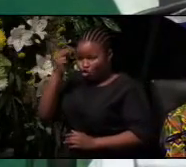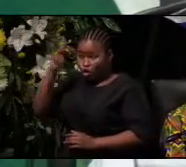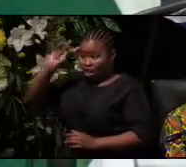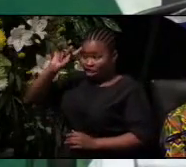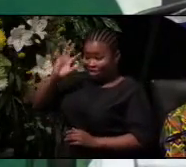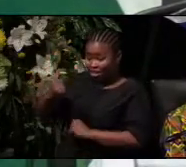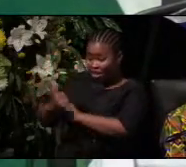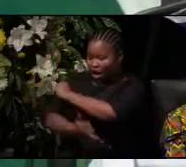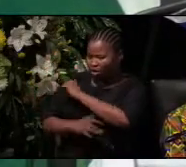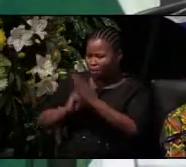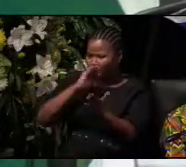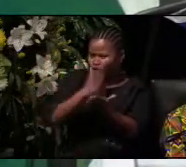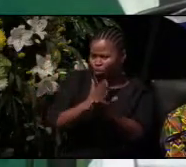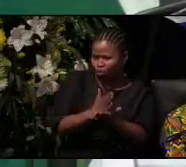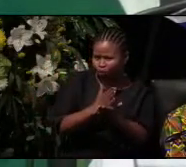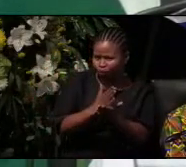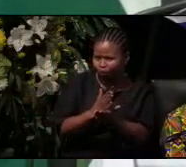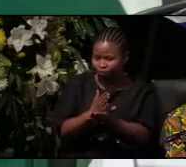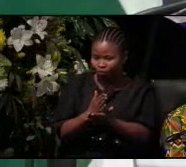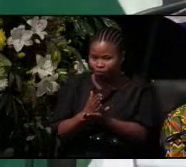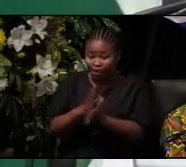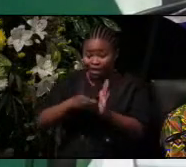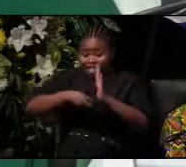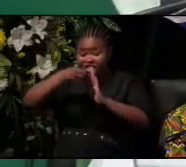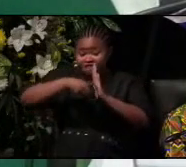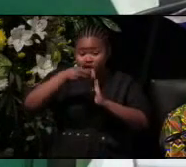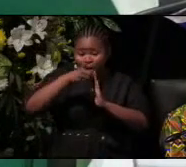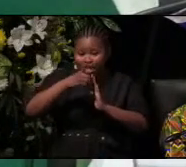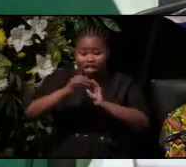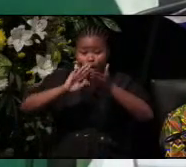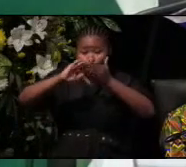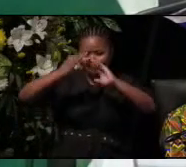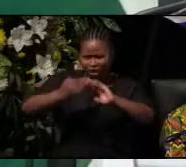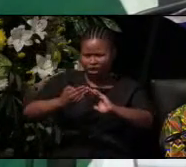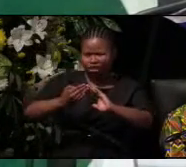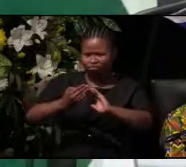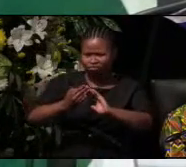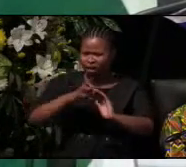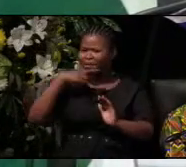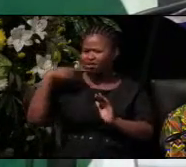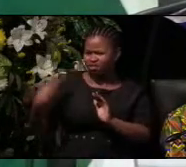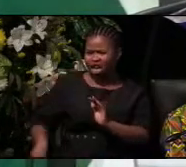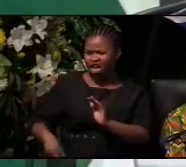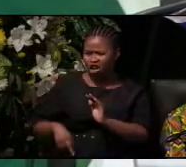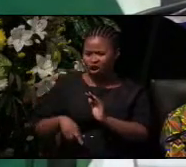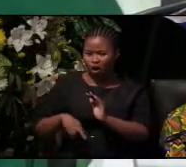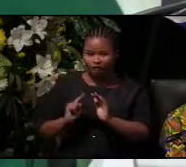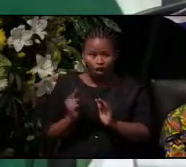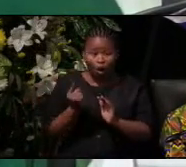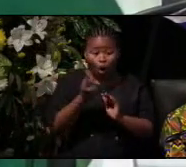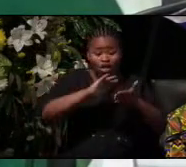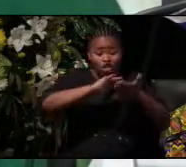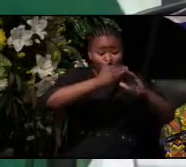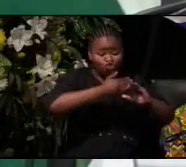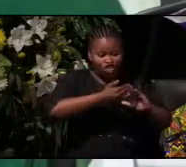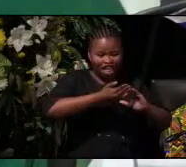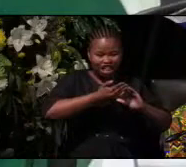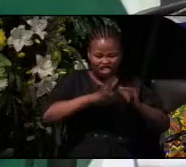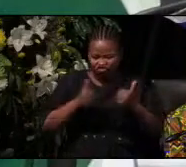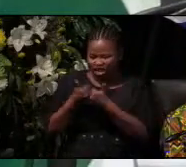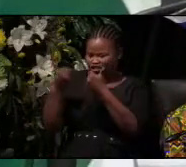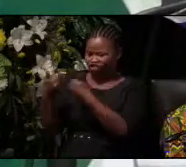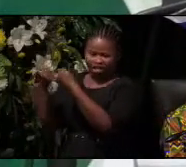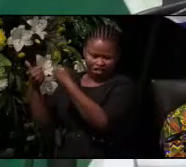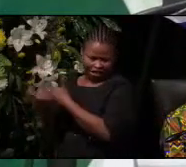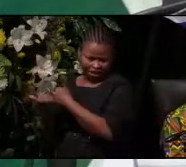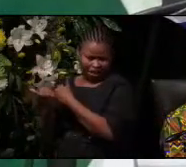country in making sure that development in our communities becomes a reality of course with all its social ills and